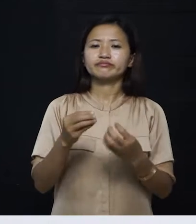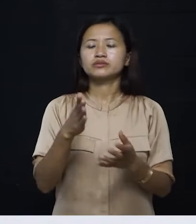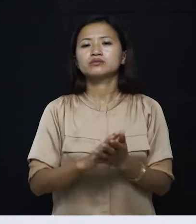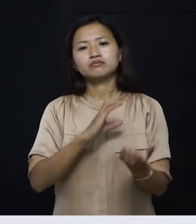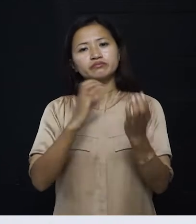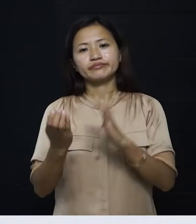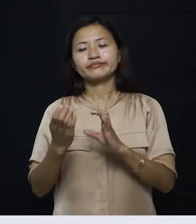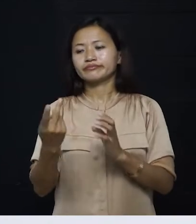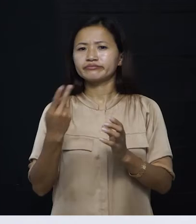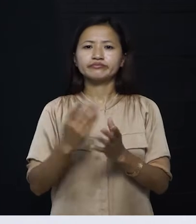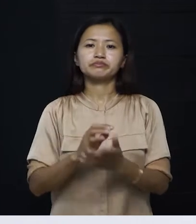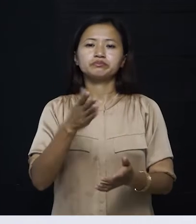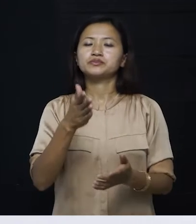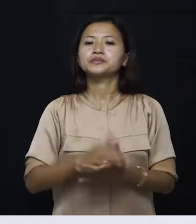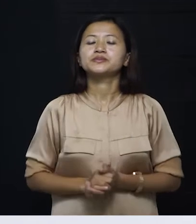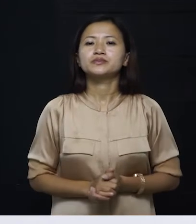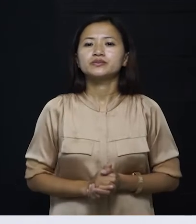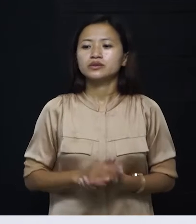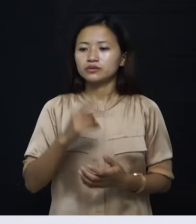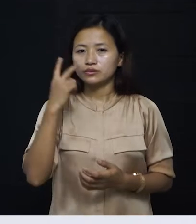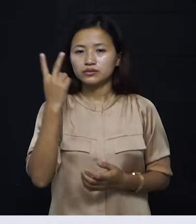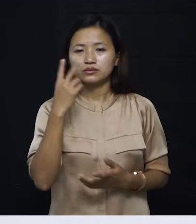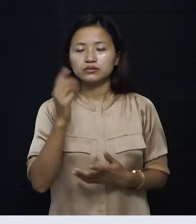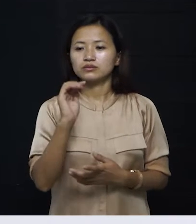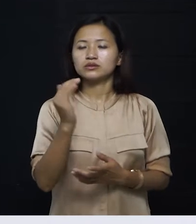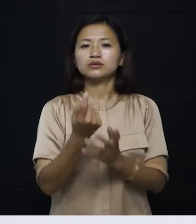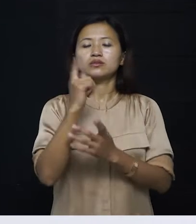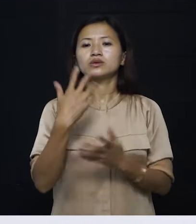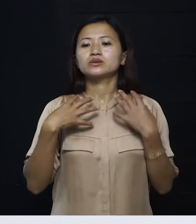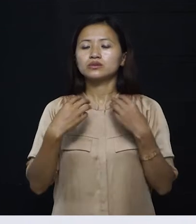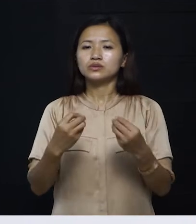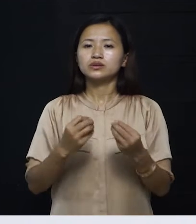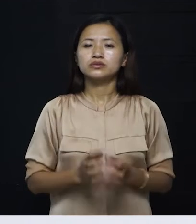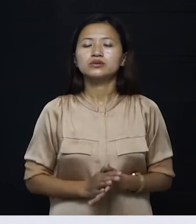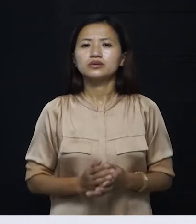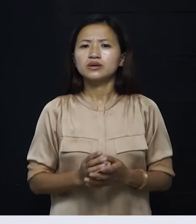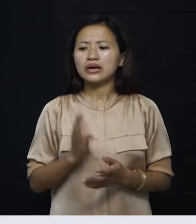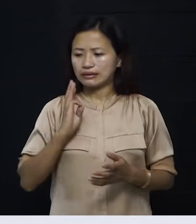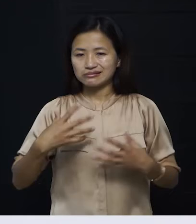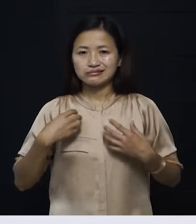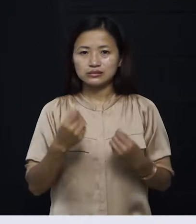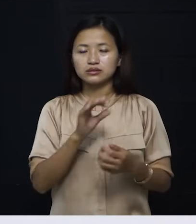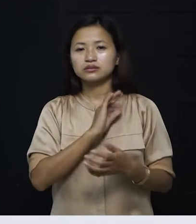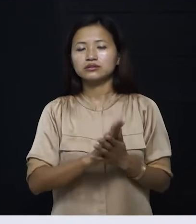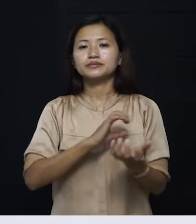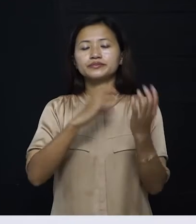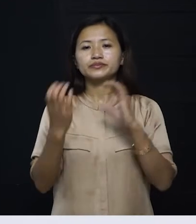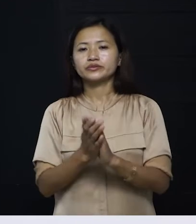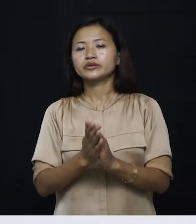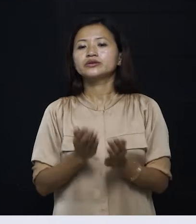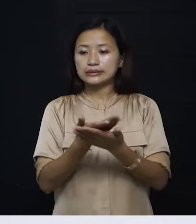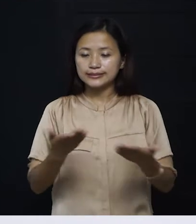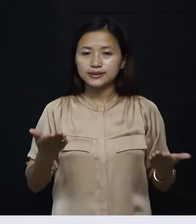So they have to get someone, they have to search for someone who is willing to exchange their goods with them again. So that was